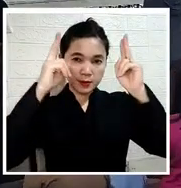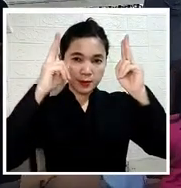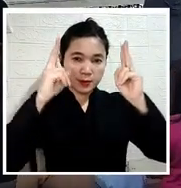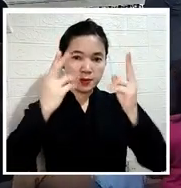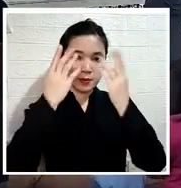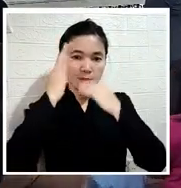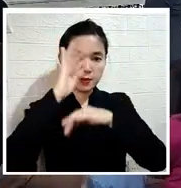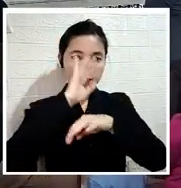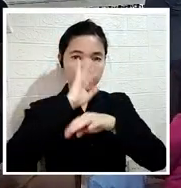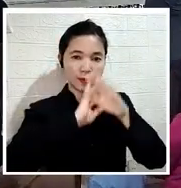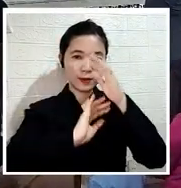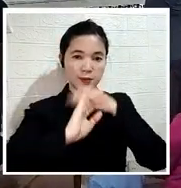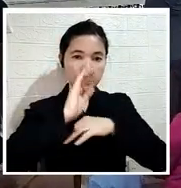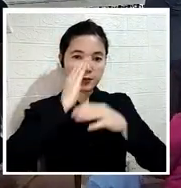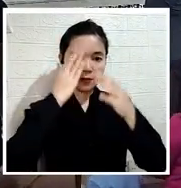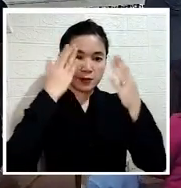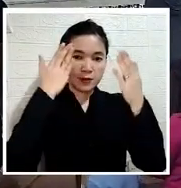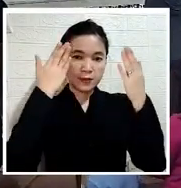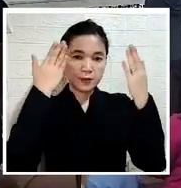Hosanna in the